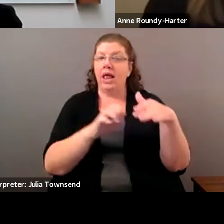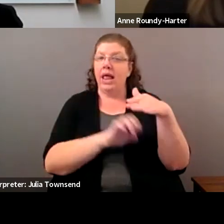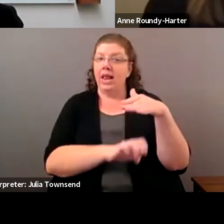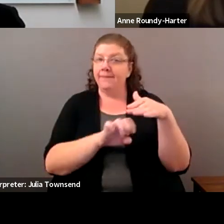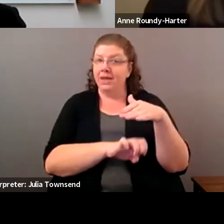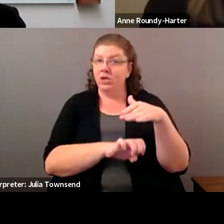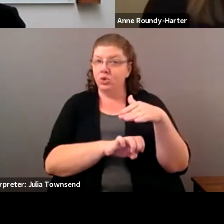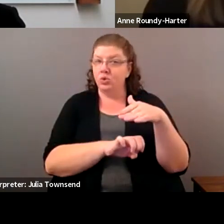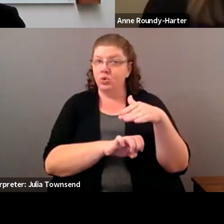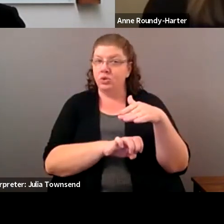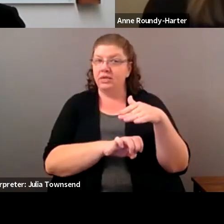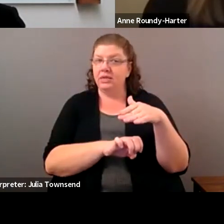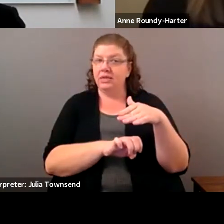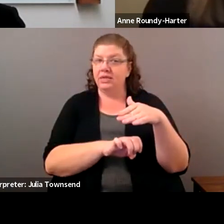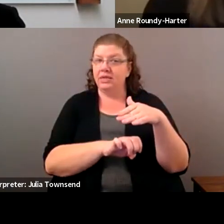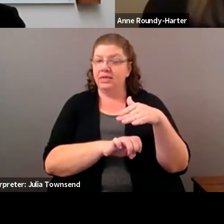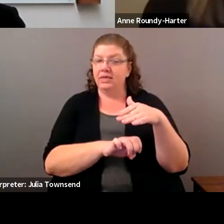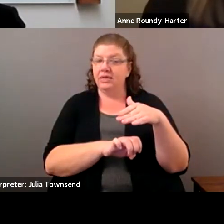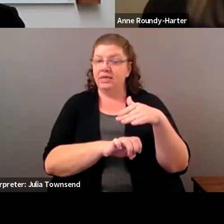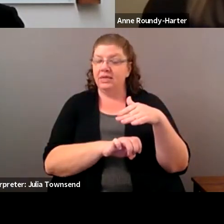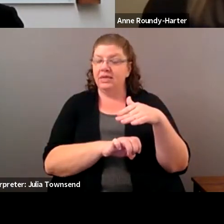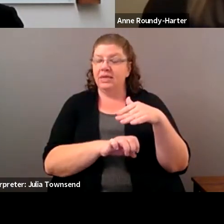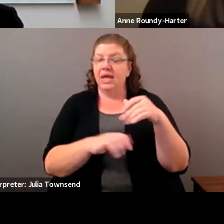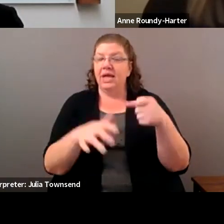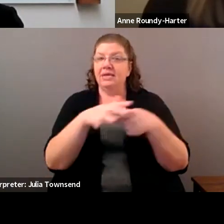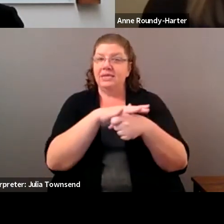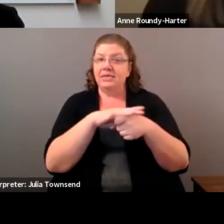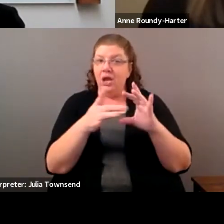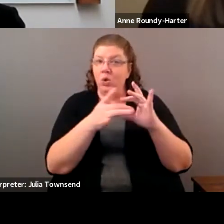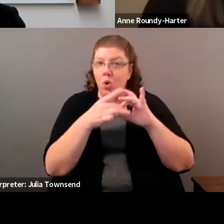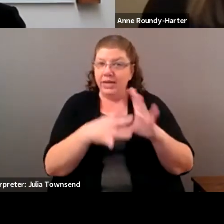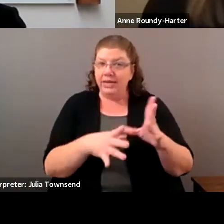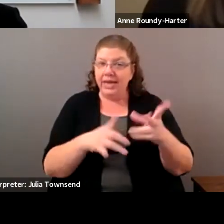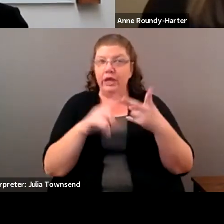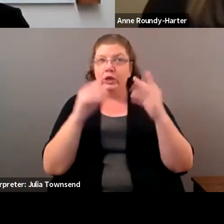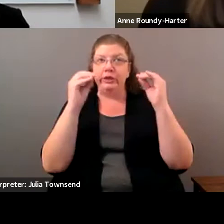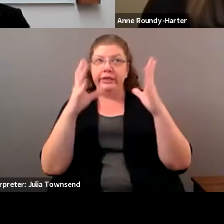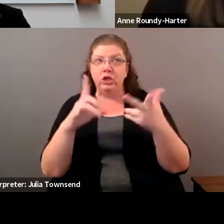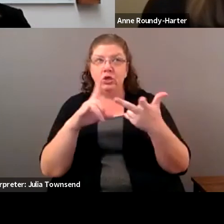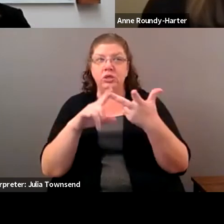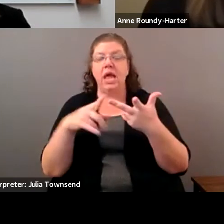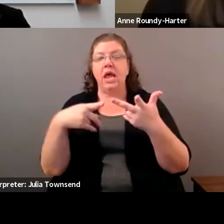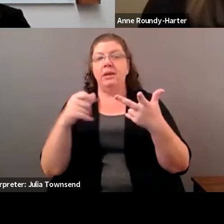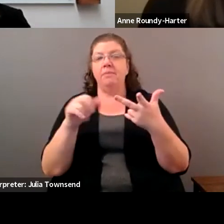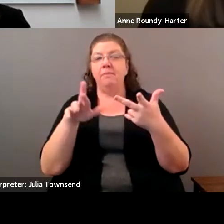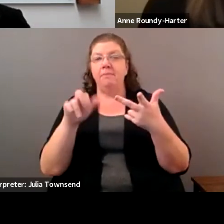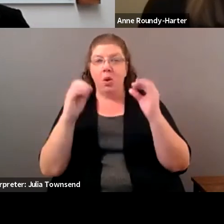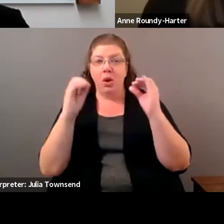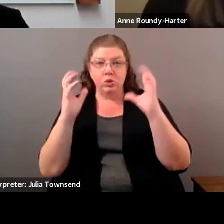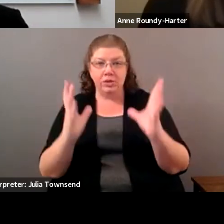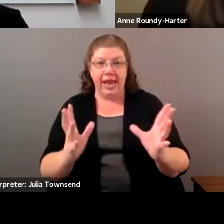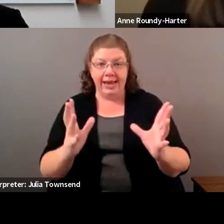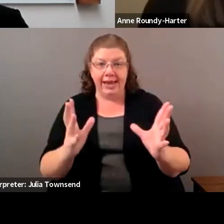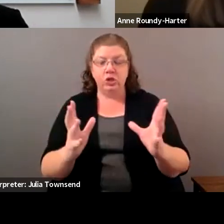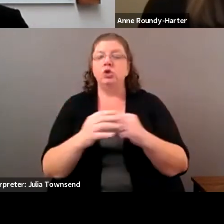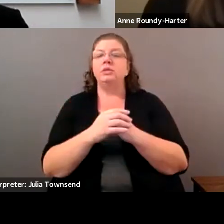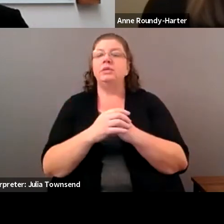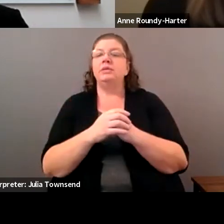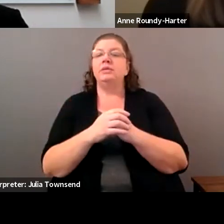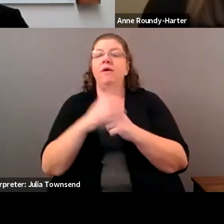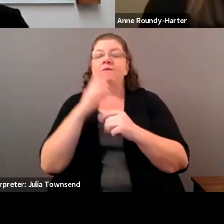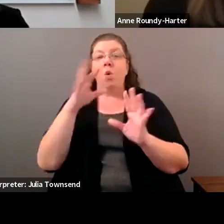elementary site coordinators, teachers, and paraeducators. And in terms of the